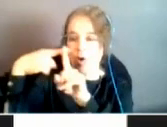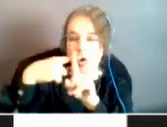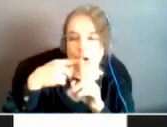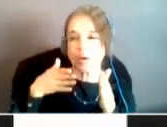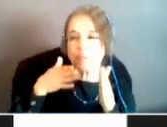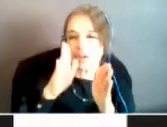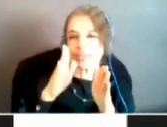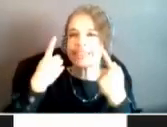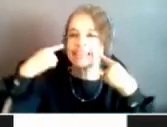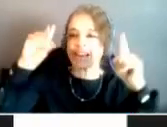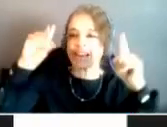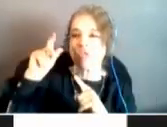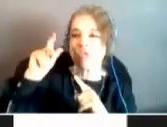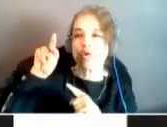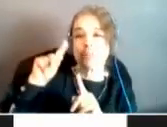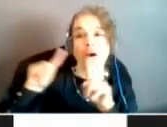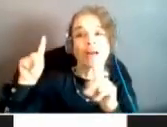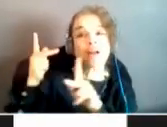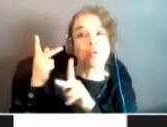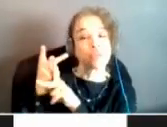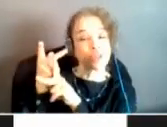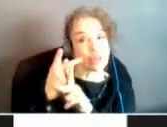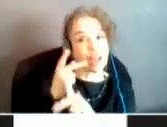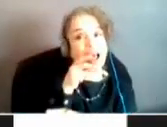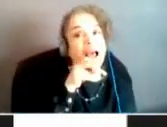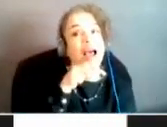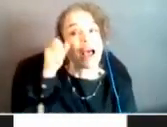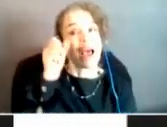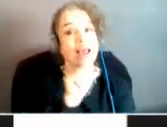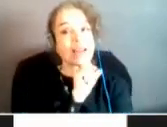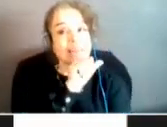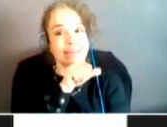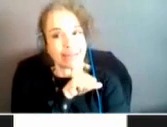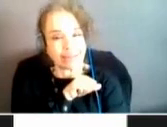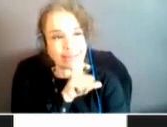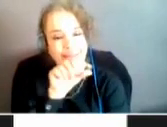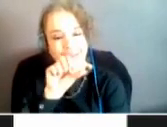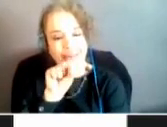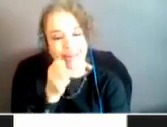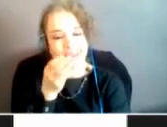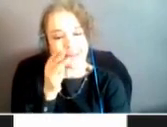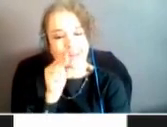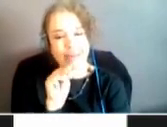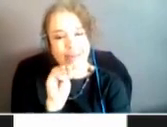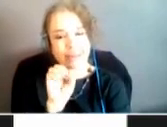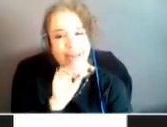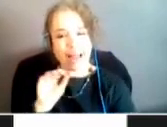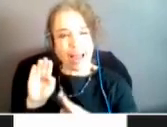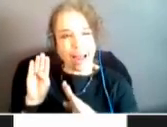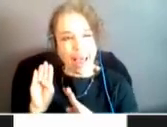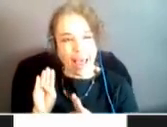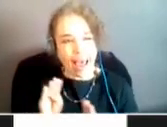successful coping, but be careful about ageist attitudes and assumptions and ableist attitudes and